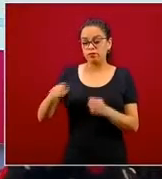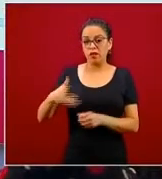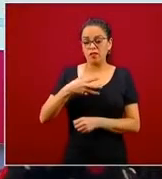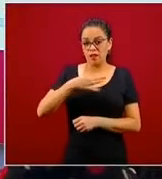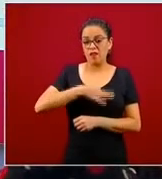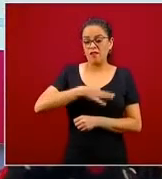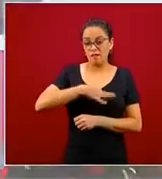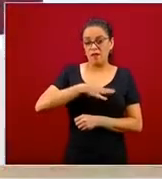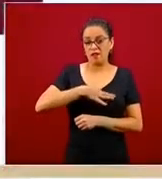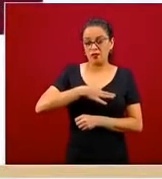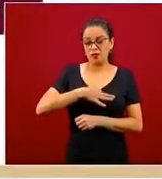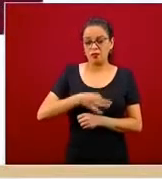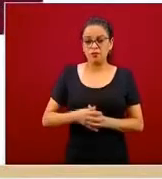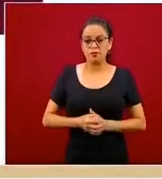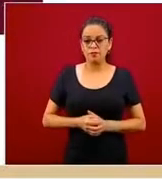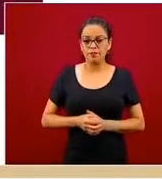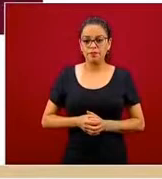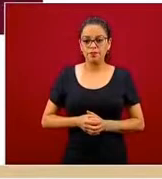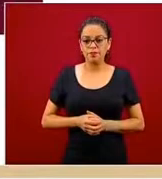people.